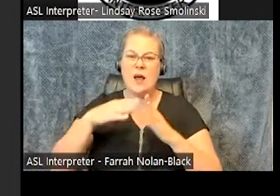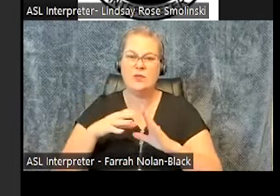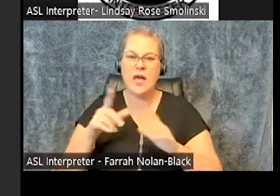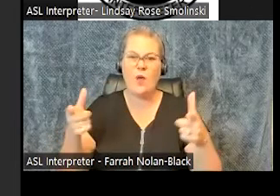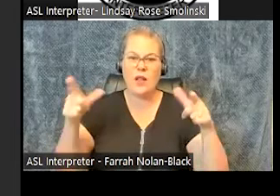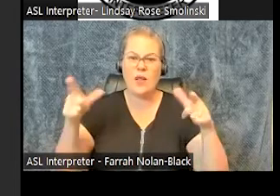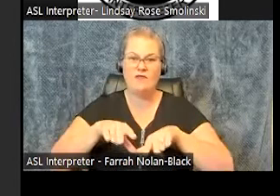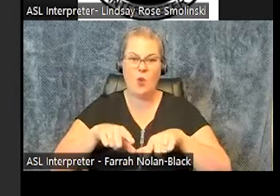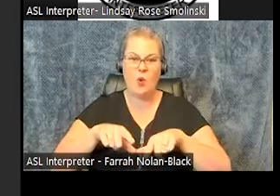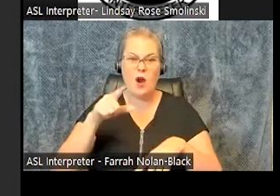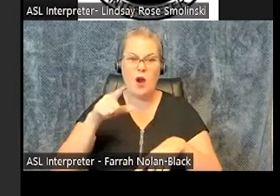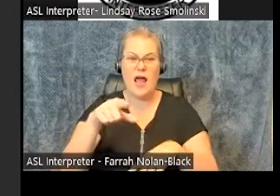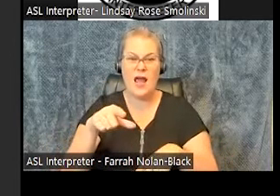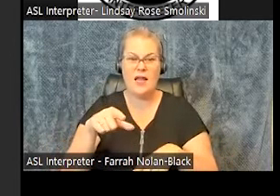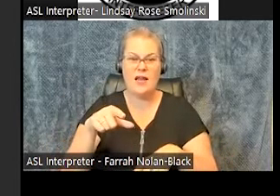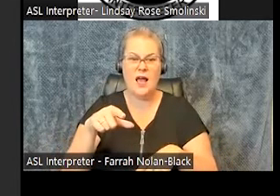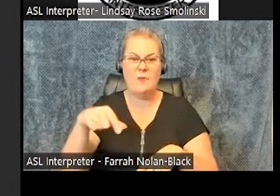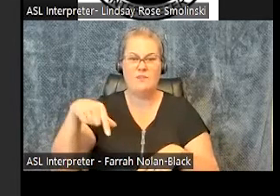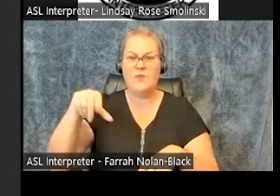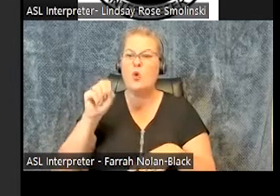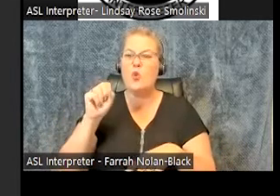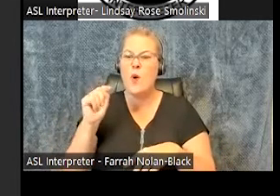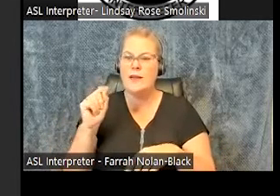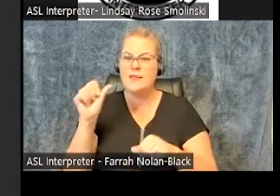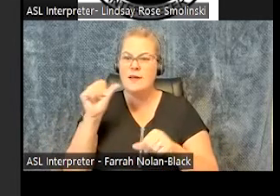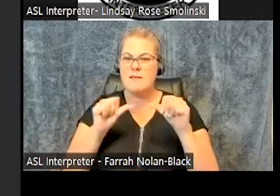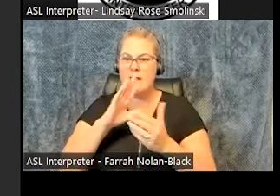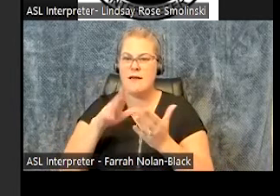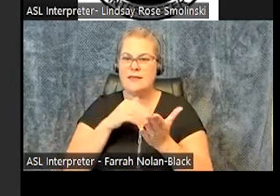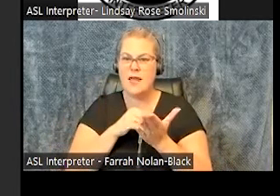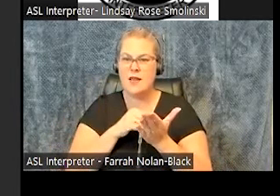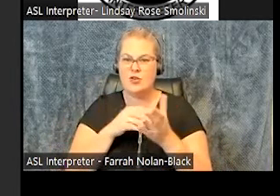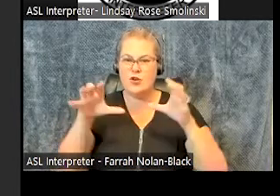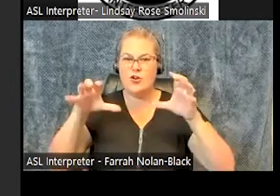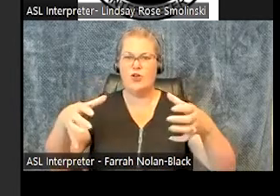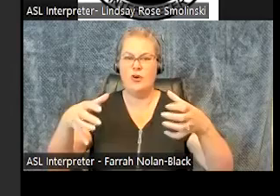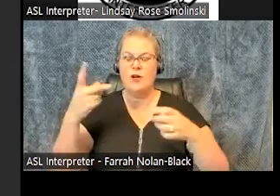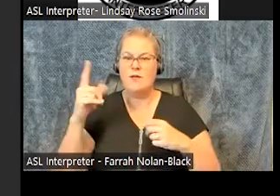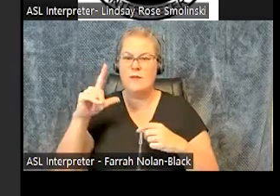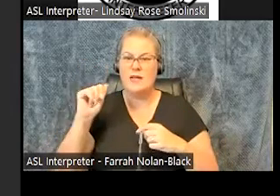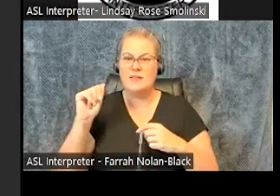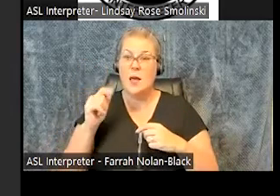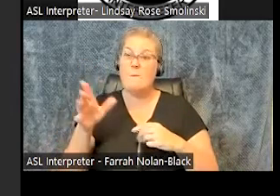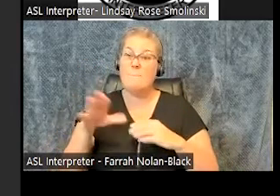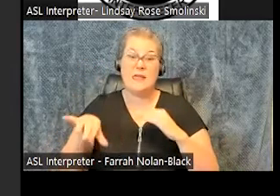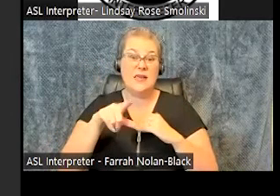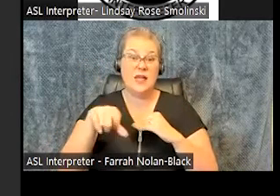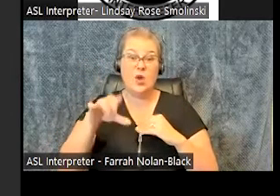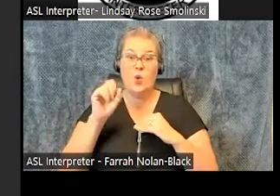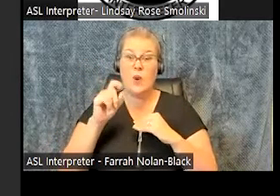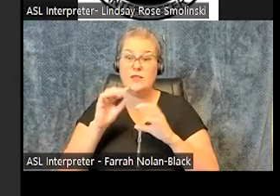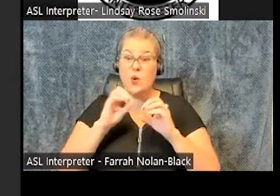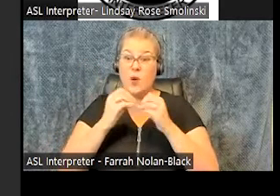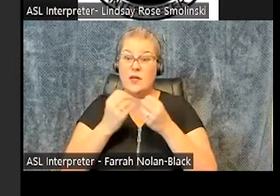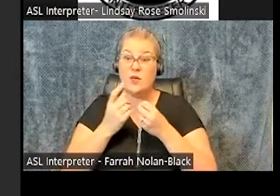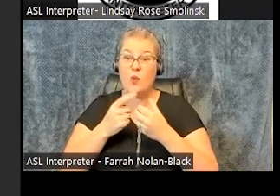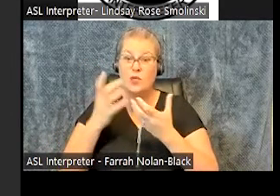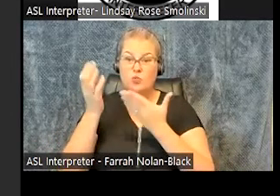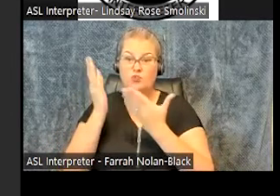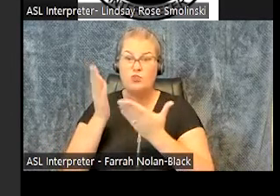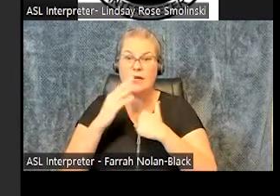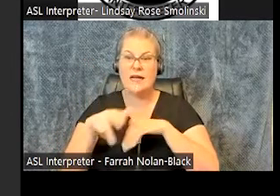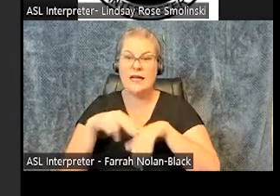Center Plaza. Quest is an organization that looks to basically bring expansion of science to everyone, in